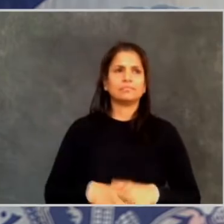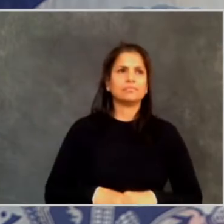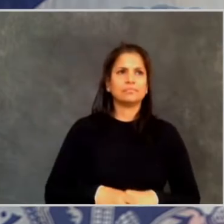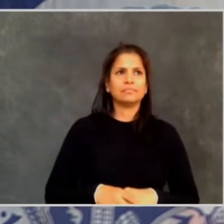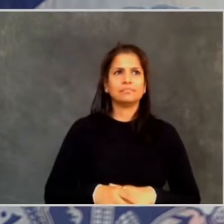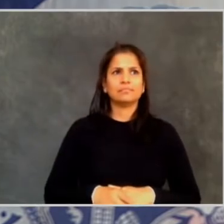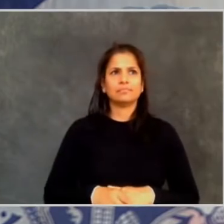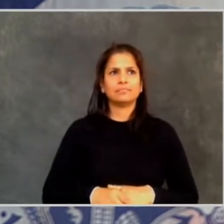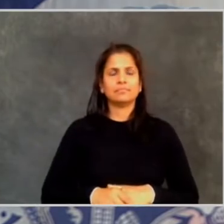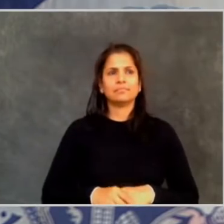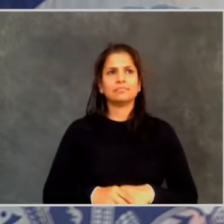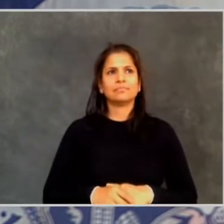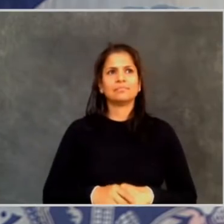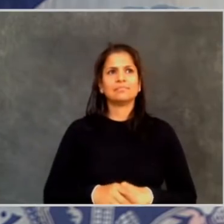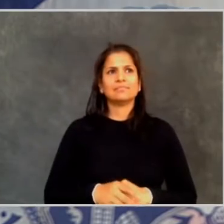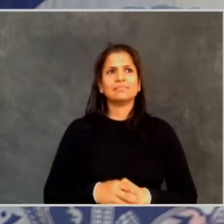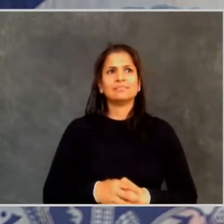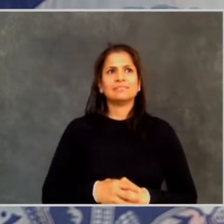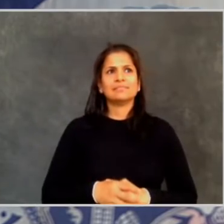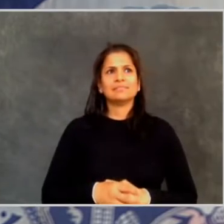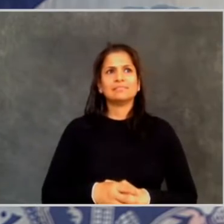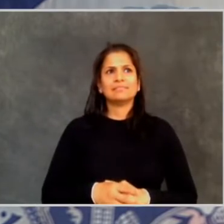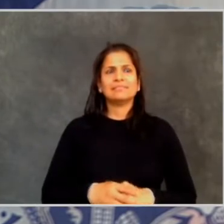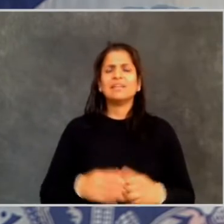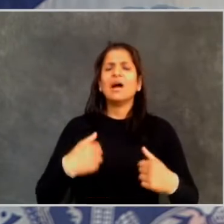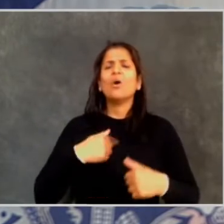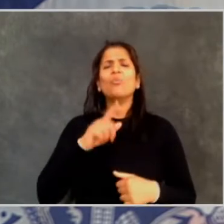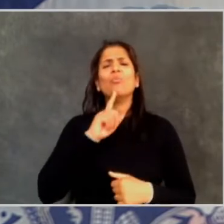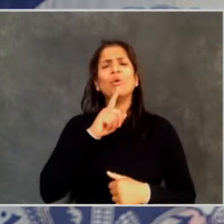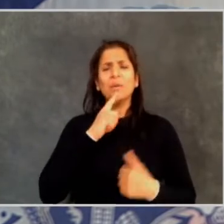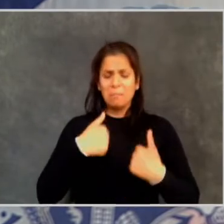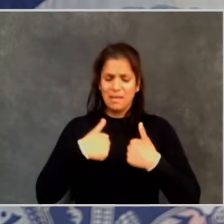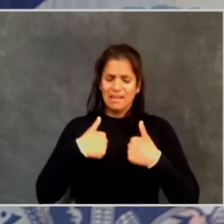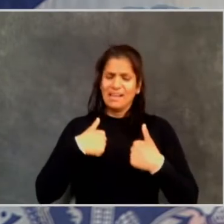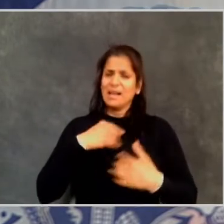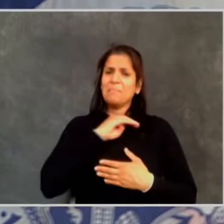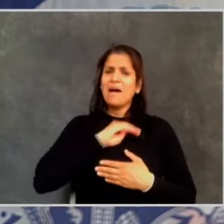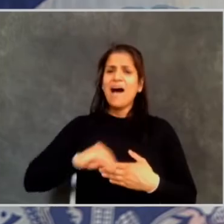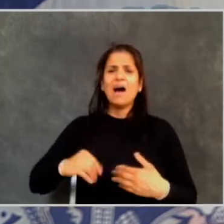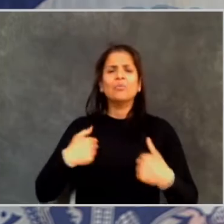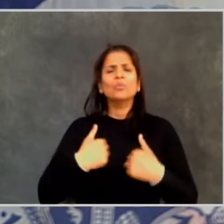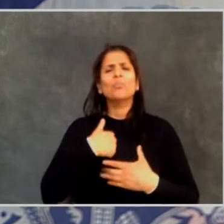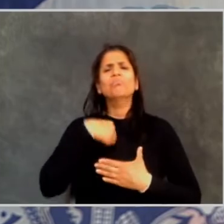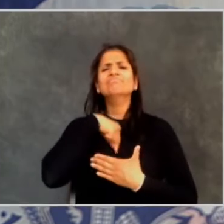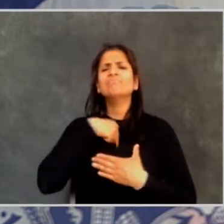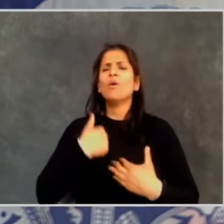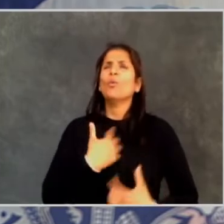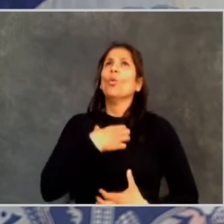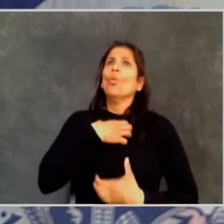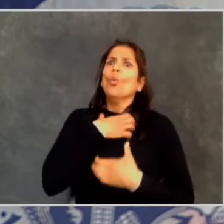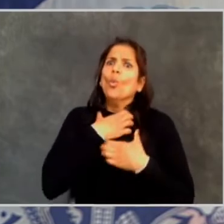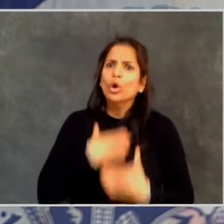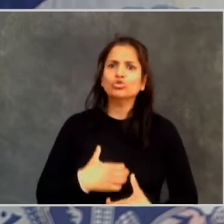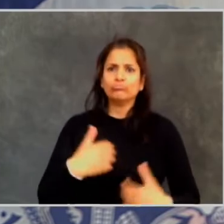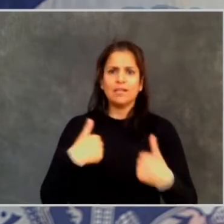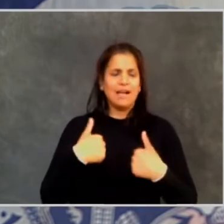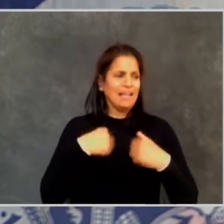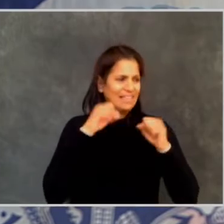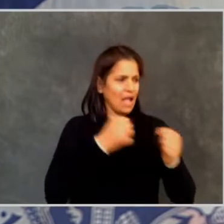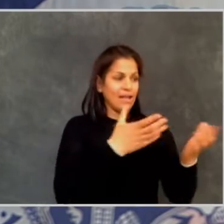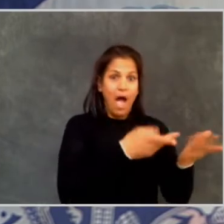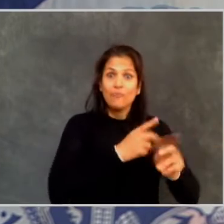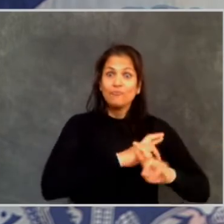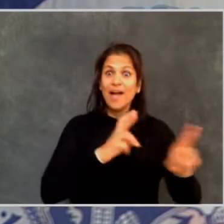the future, universal testing could be part of the way out of this crisis, but it's still clearly,